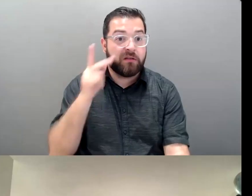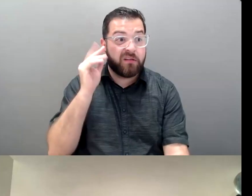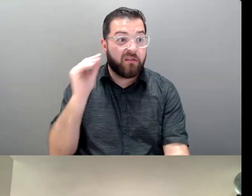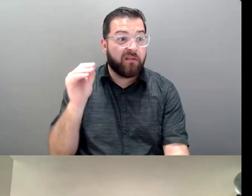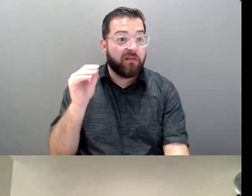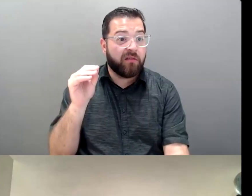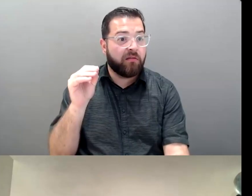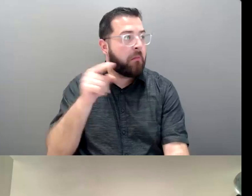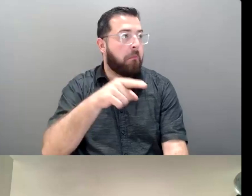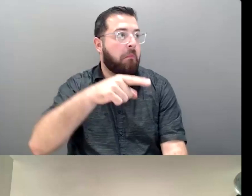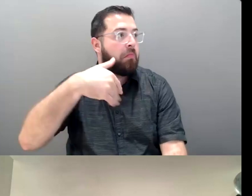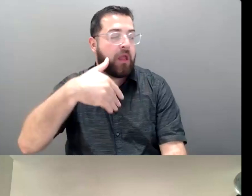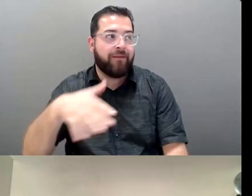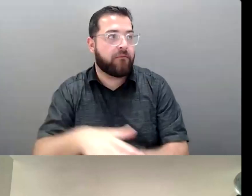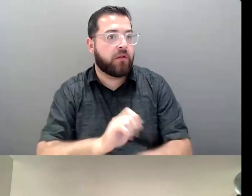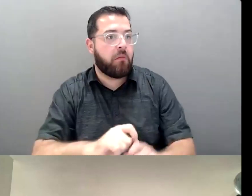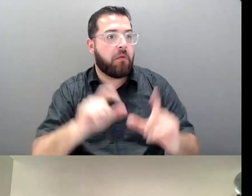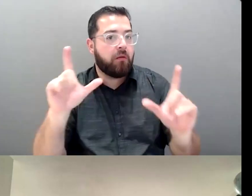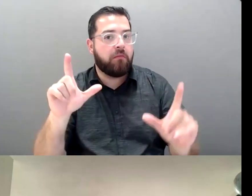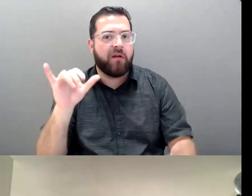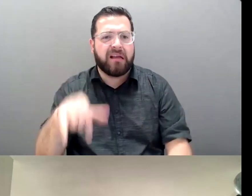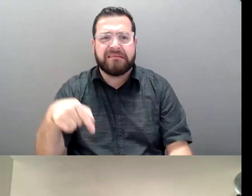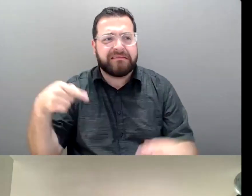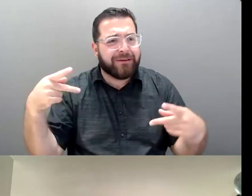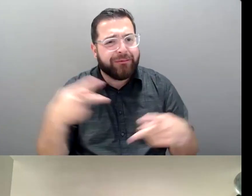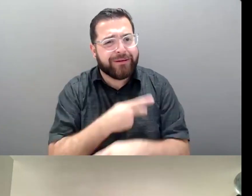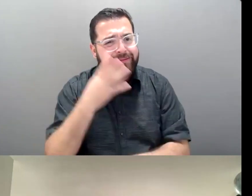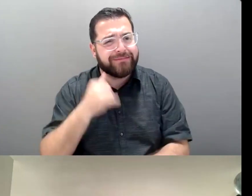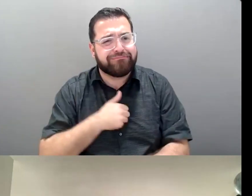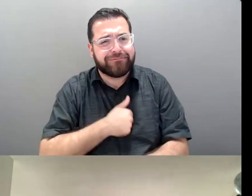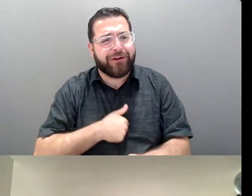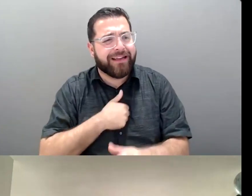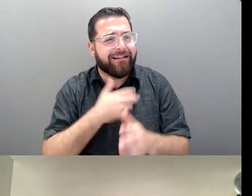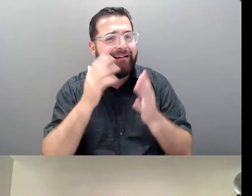It wasn't coming up yet. Okay, y'all, this is the worst ever.